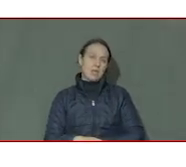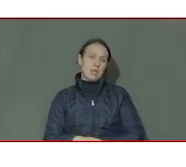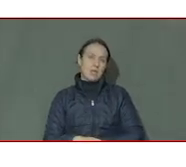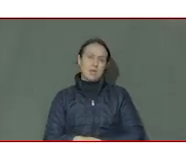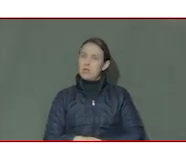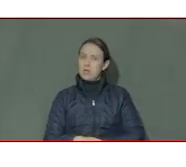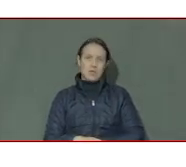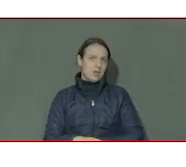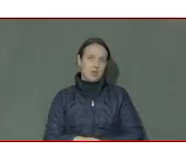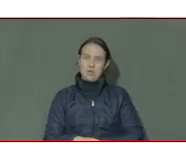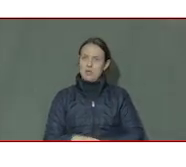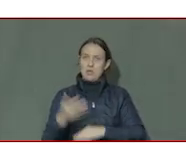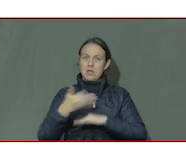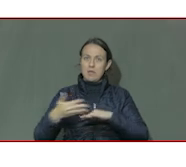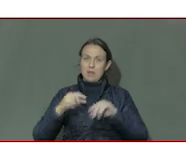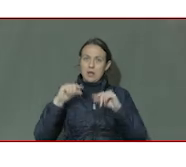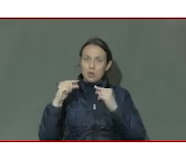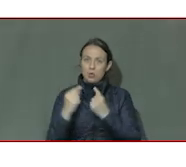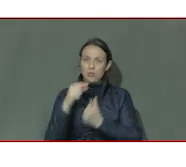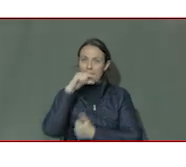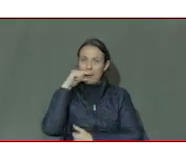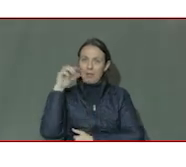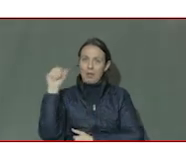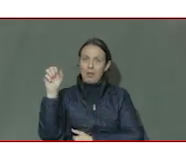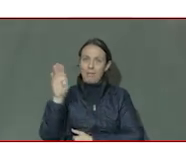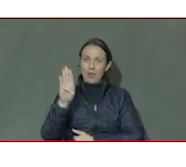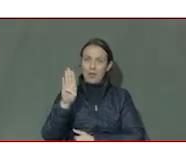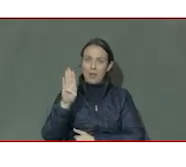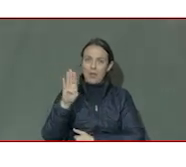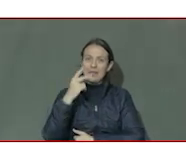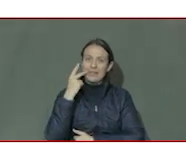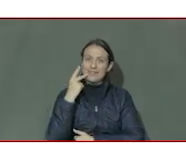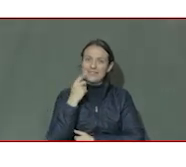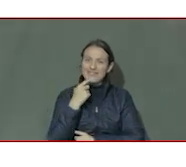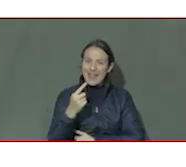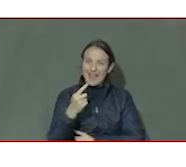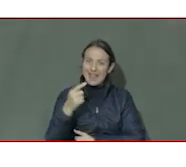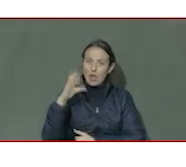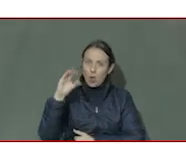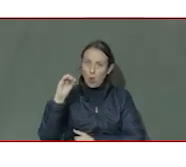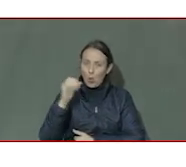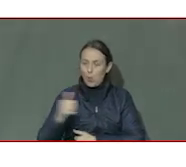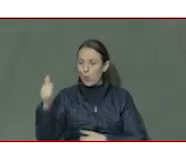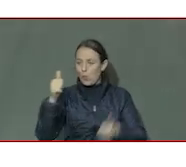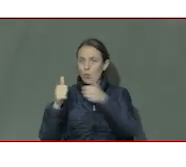It's blood group AB. Why do we say it's co-dominance?